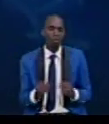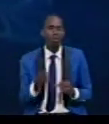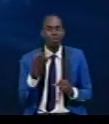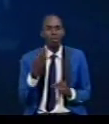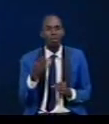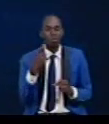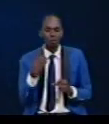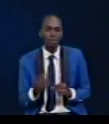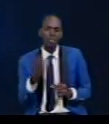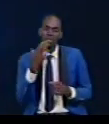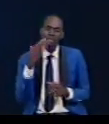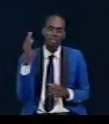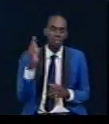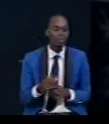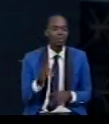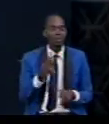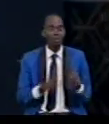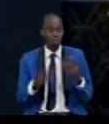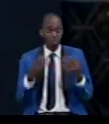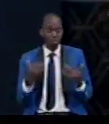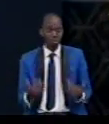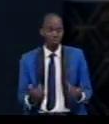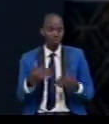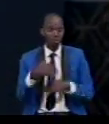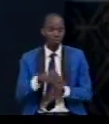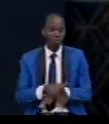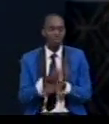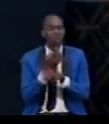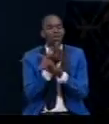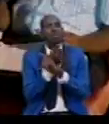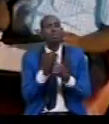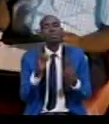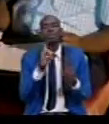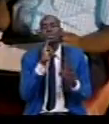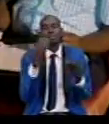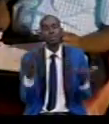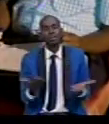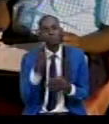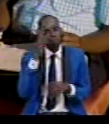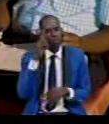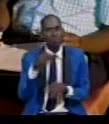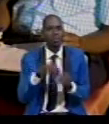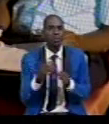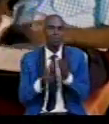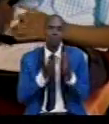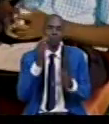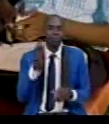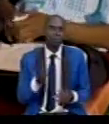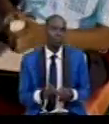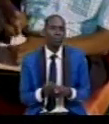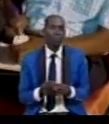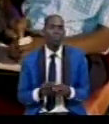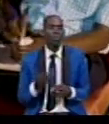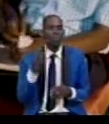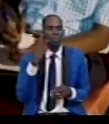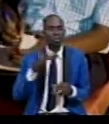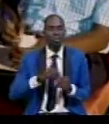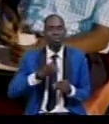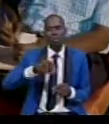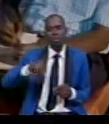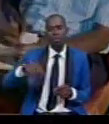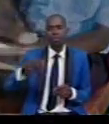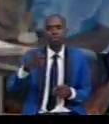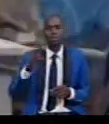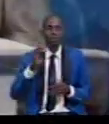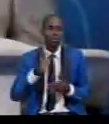evil one. Tonight, deliverance has now come. In 1 John chapter 3, we're